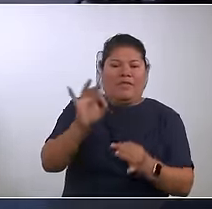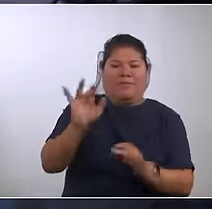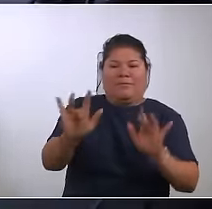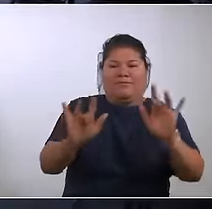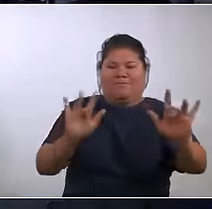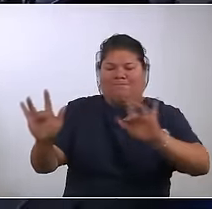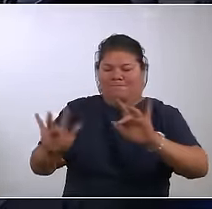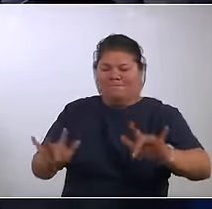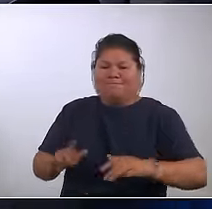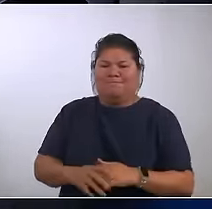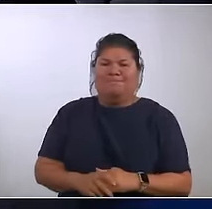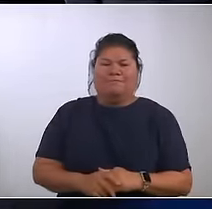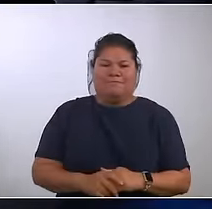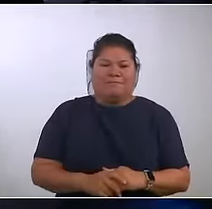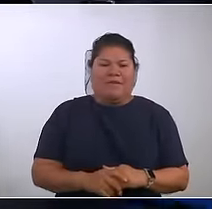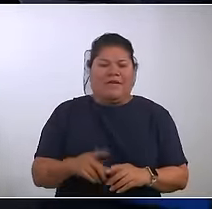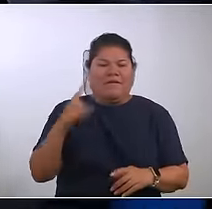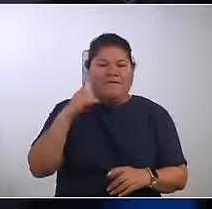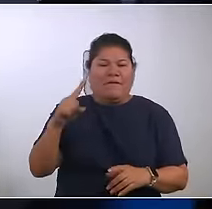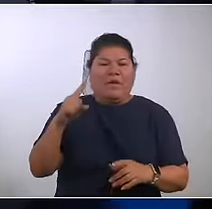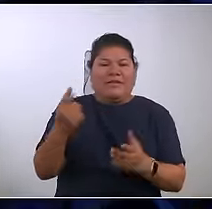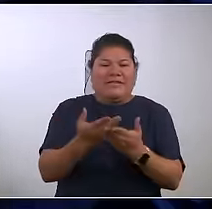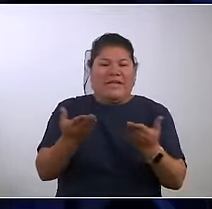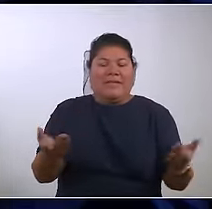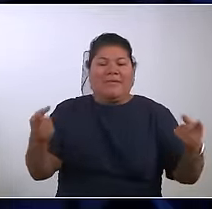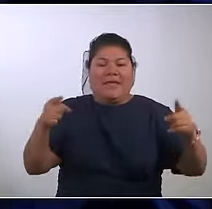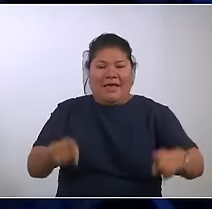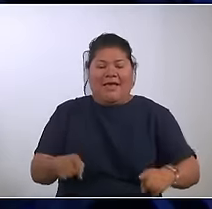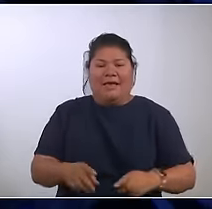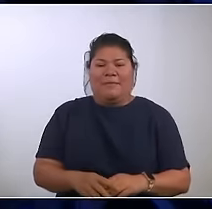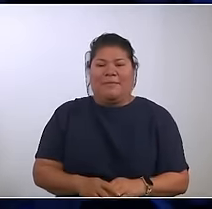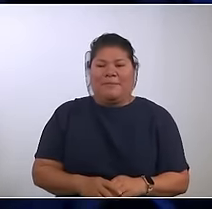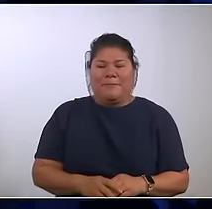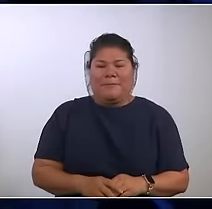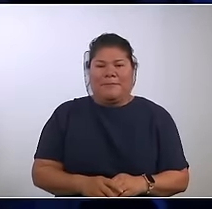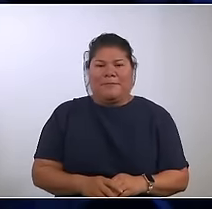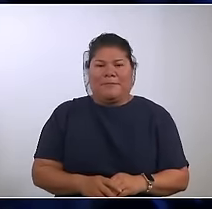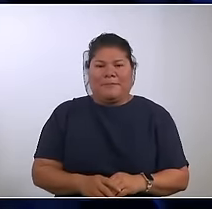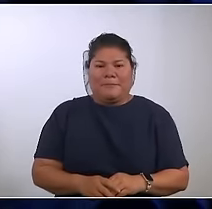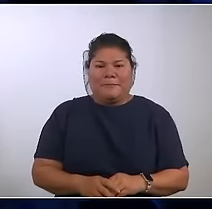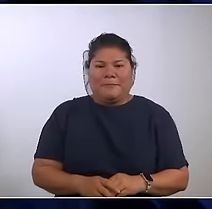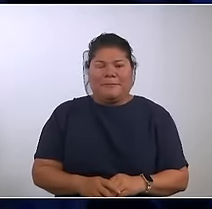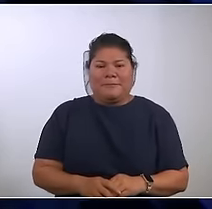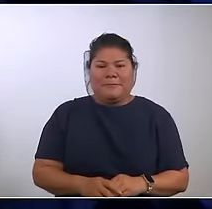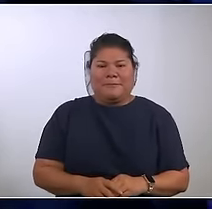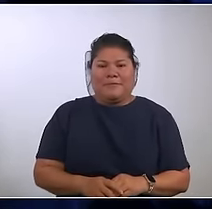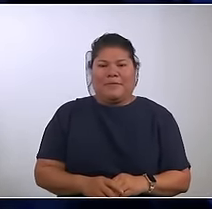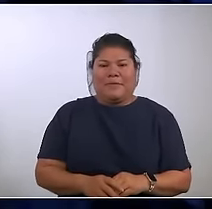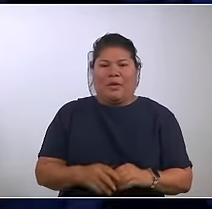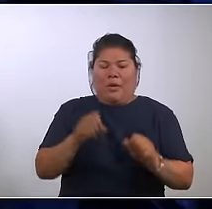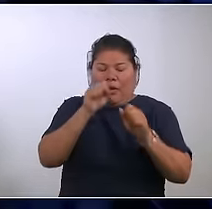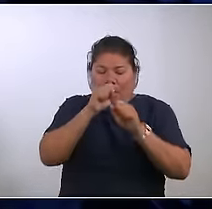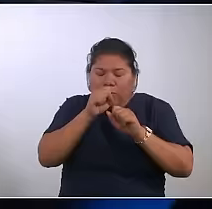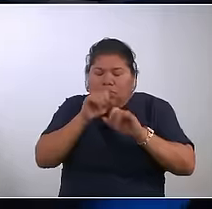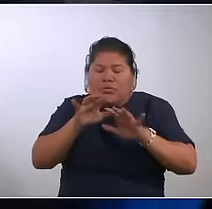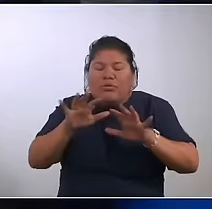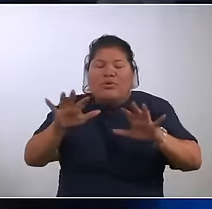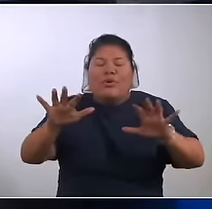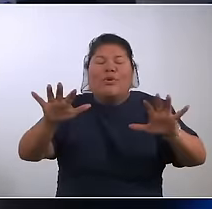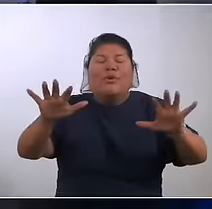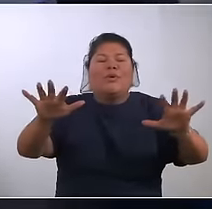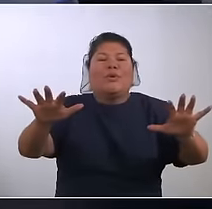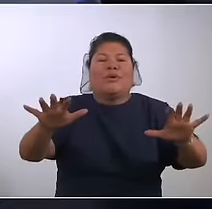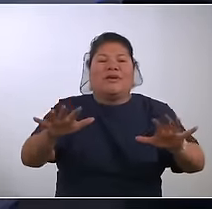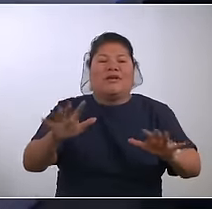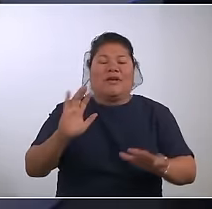Santo. We need a move of the Holy para Spirit que algo suceda. So that something would happen. Sopla.